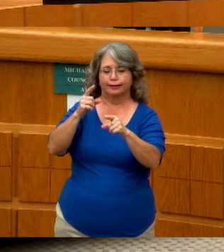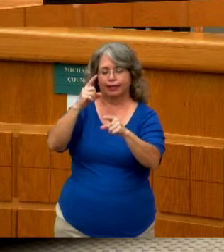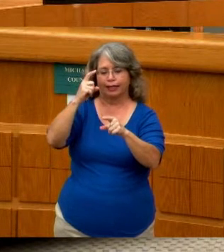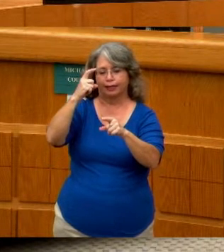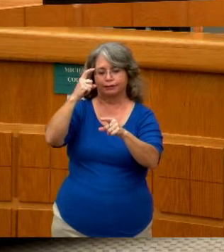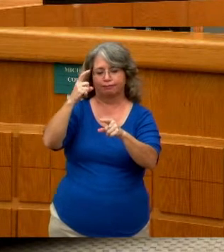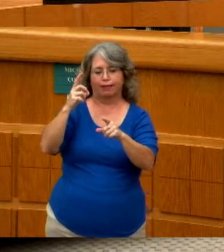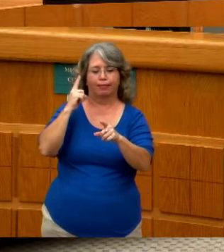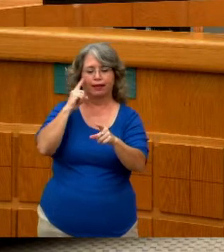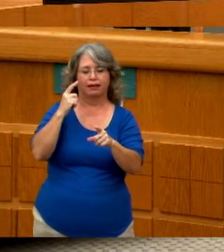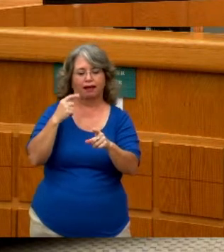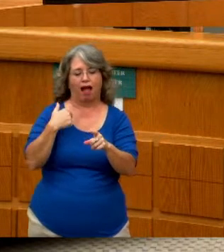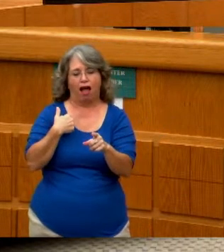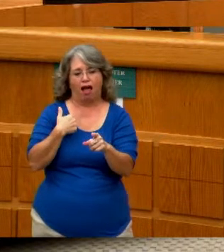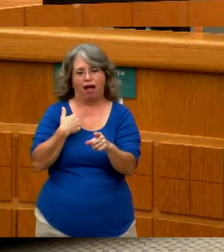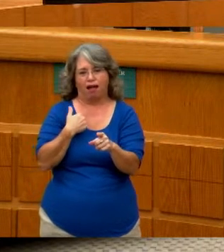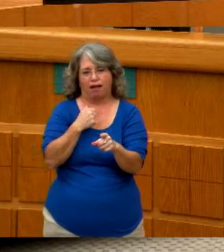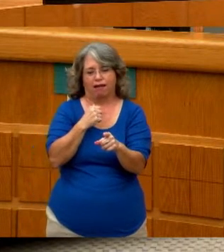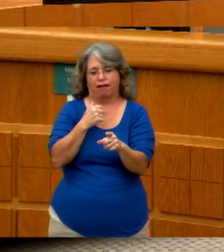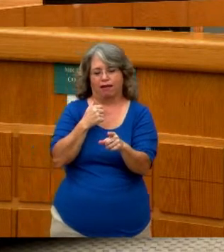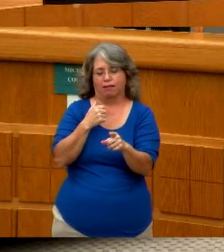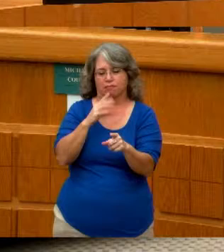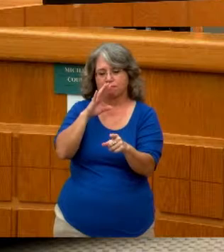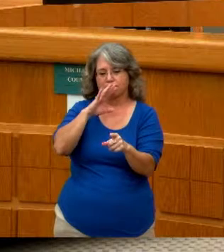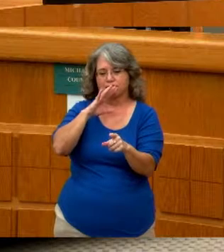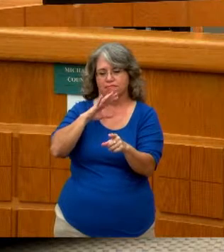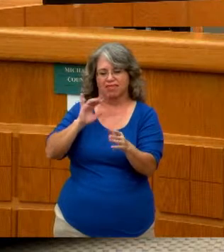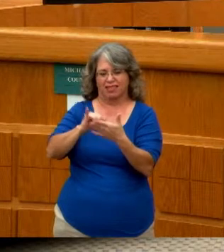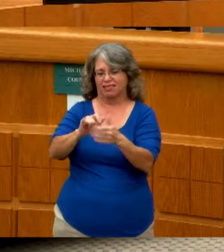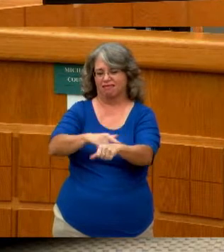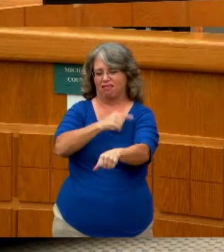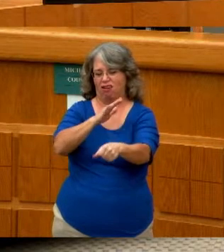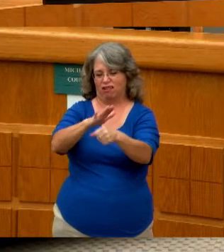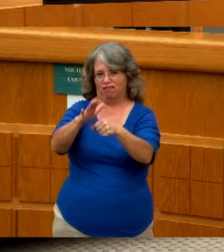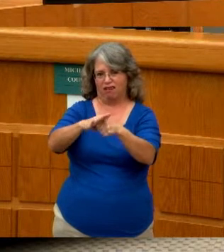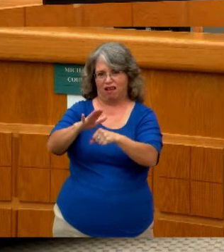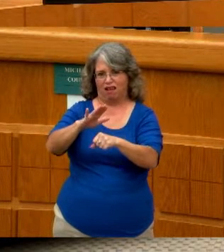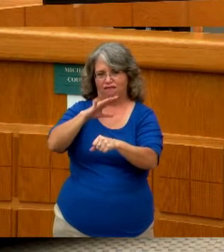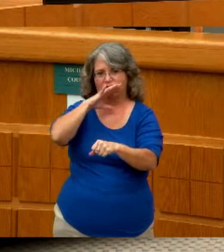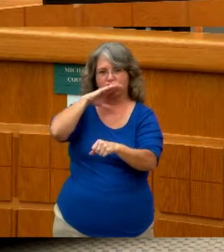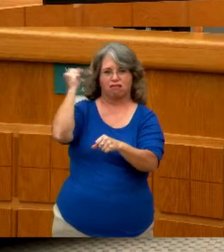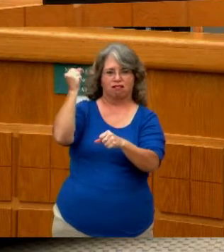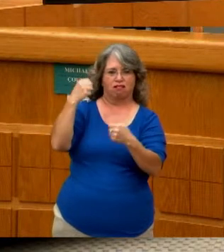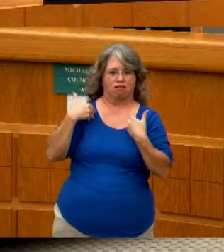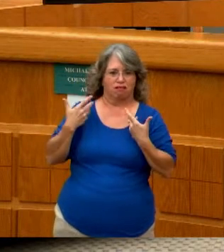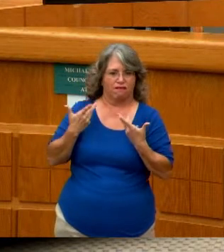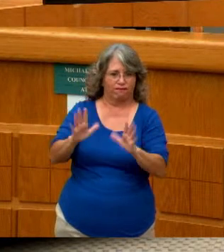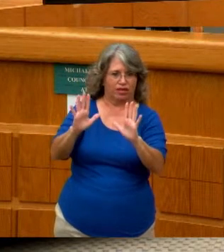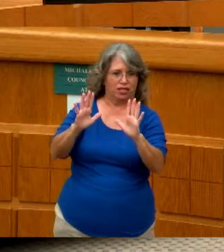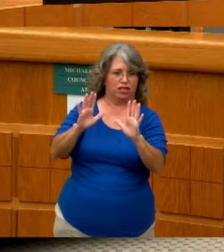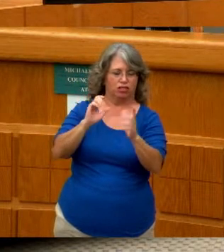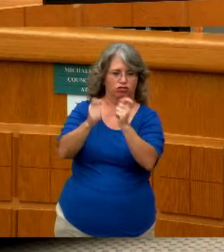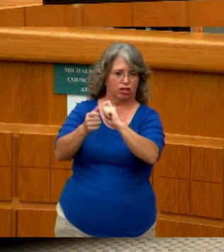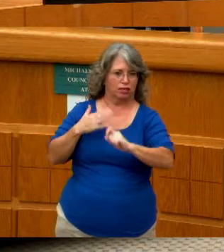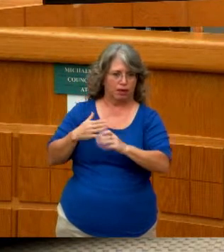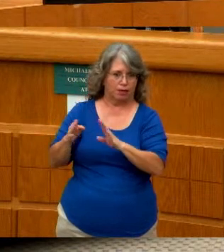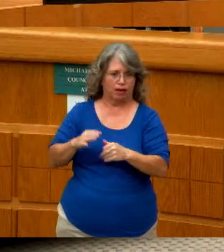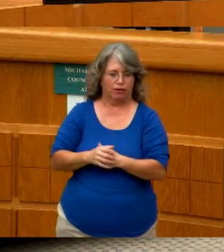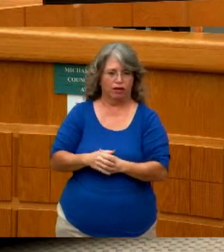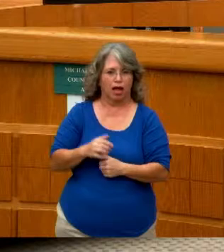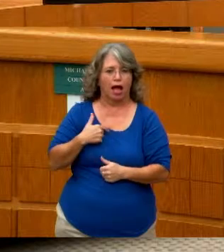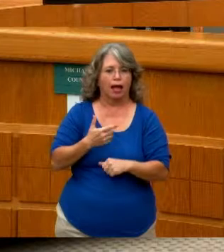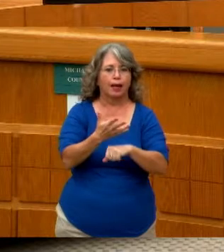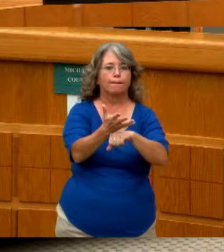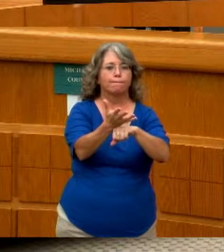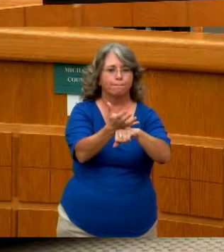They've taken a singular frame of mind that I've been inconvenienced long enough, and I'm done.